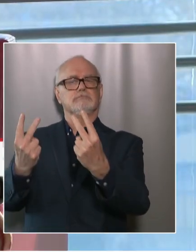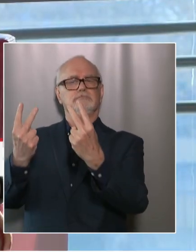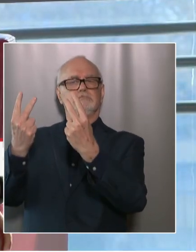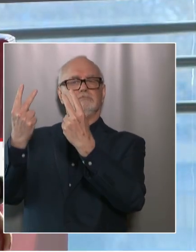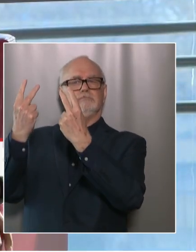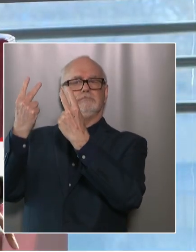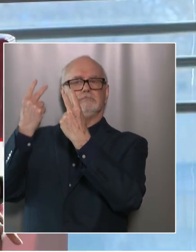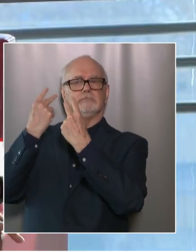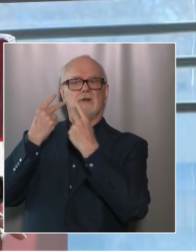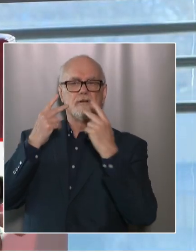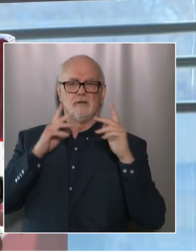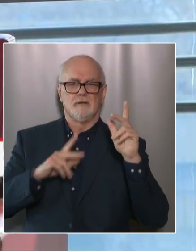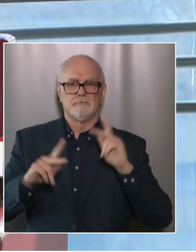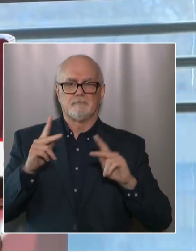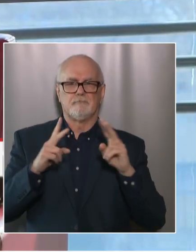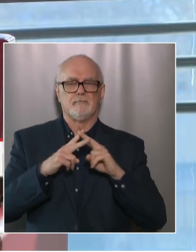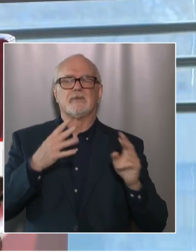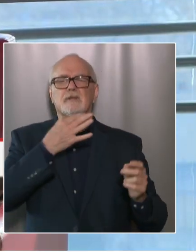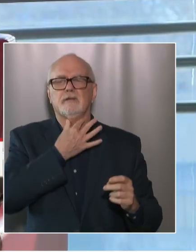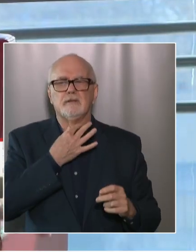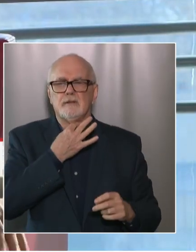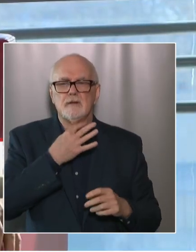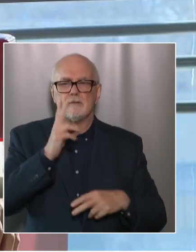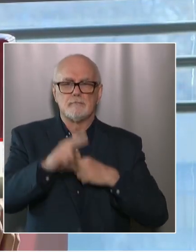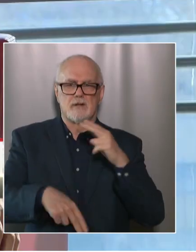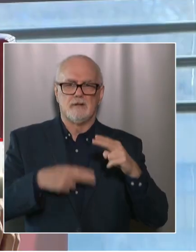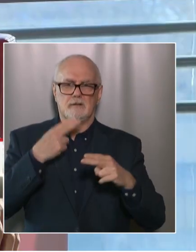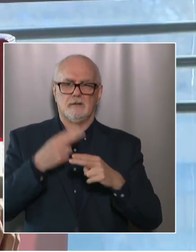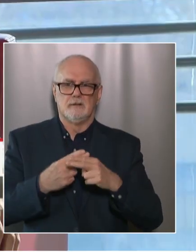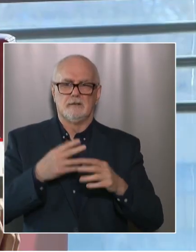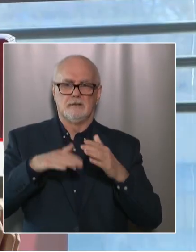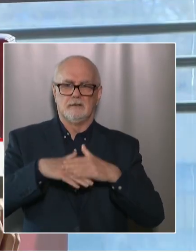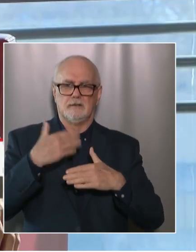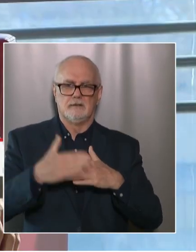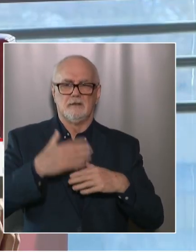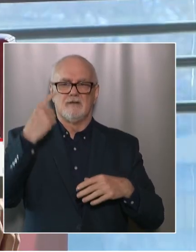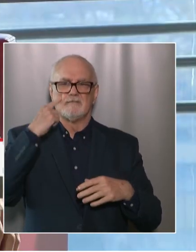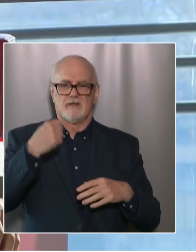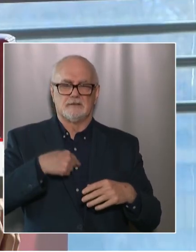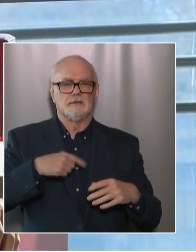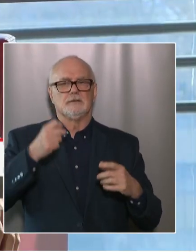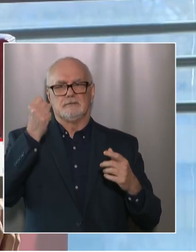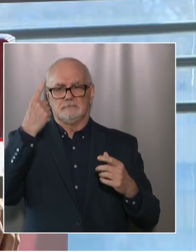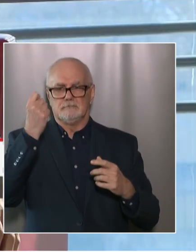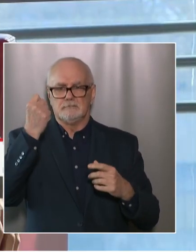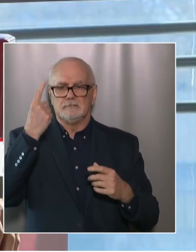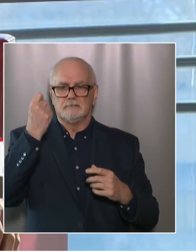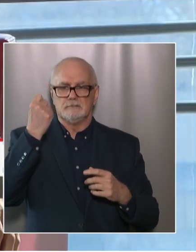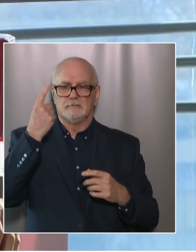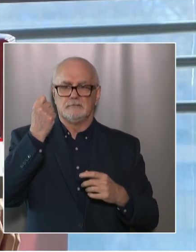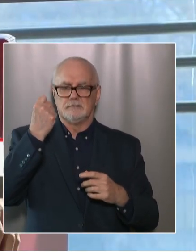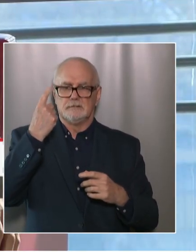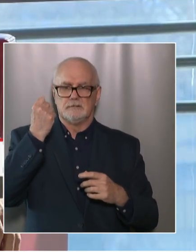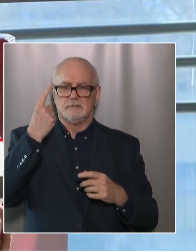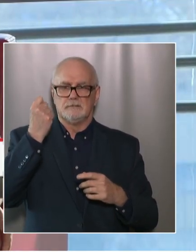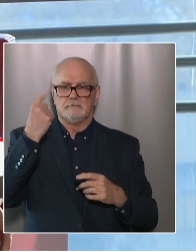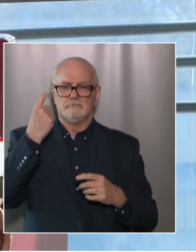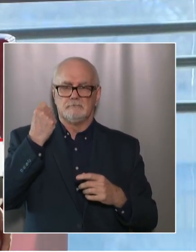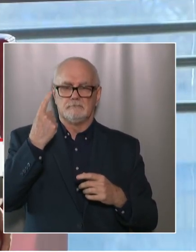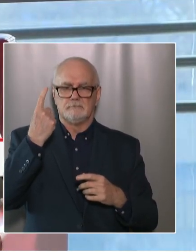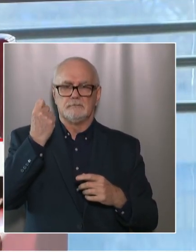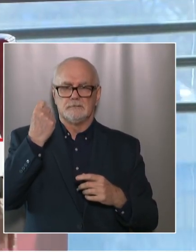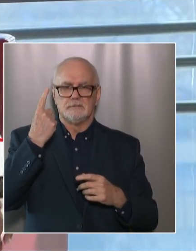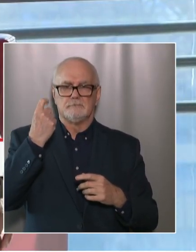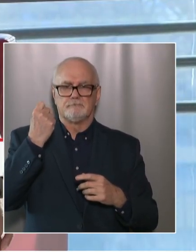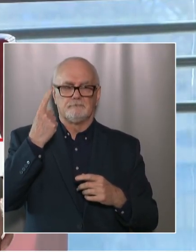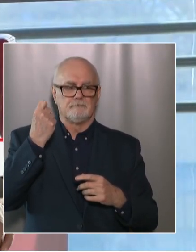People are very curious about what's next for me. I know that. And I think the